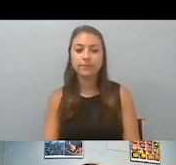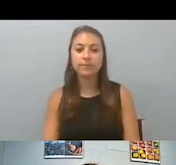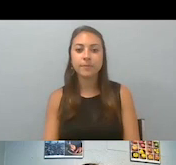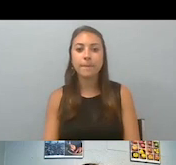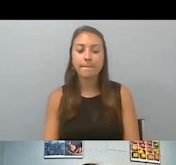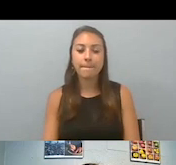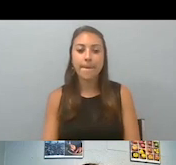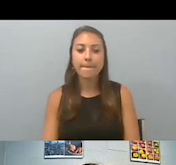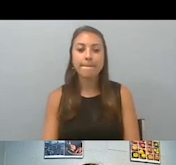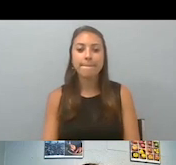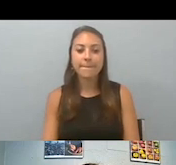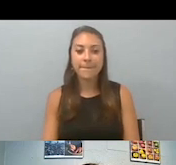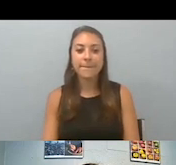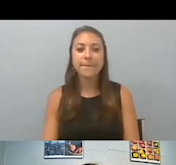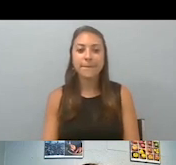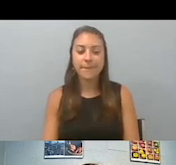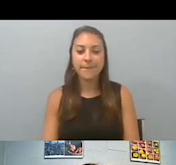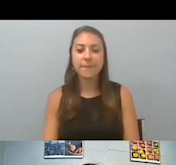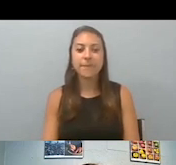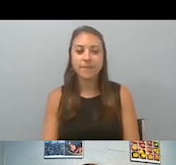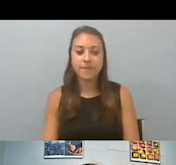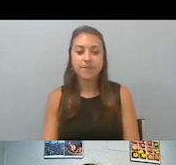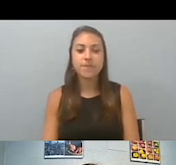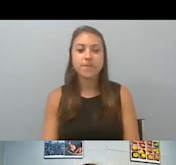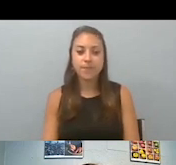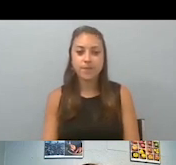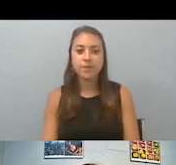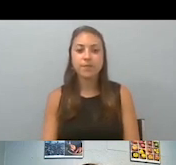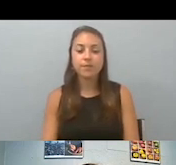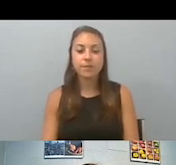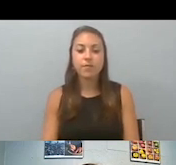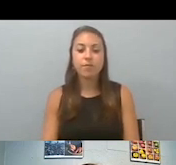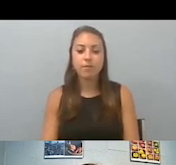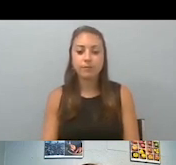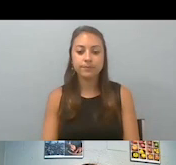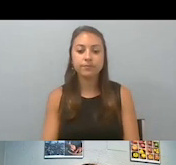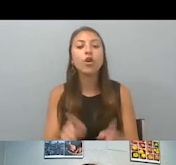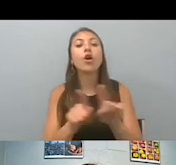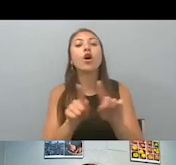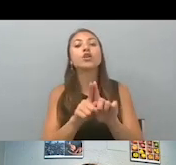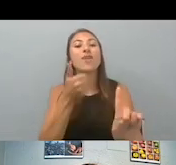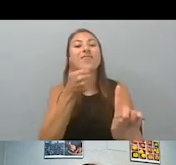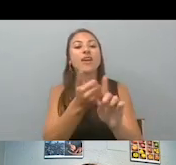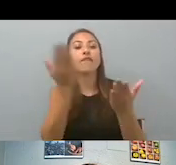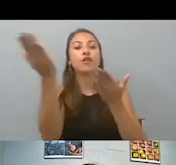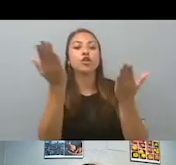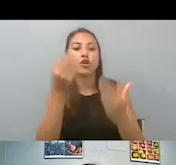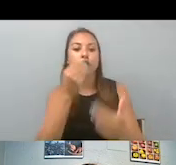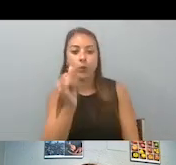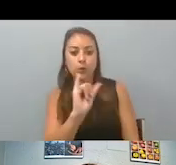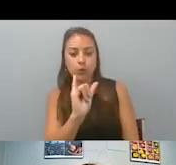And for added convenience, we have items that are self-serve available in the middle of the service